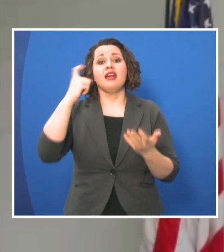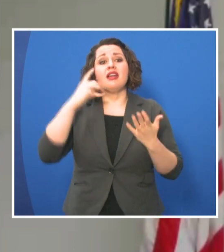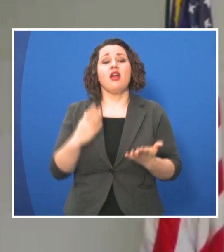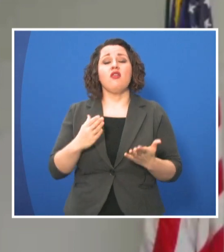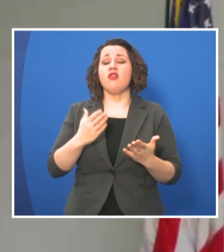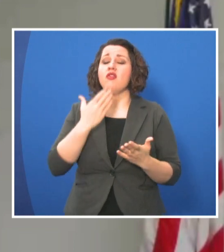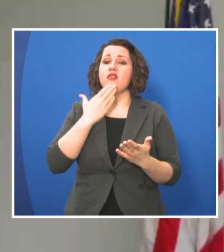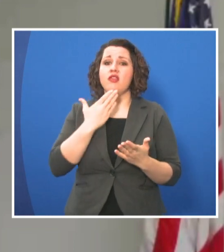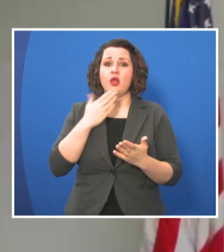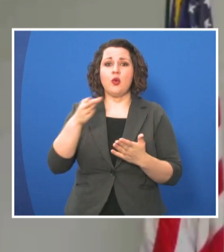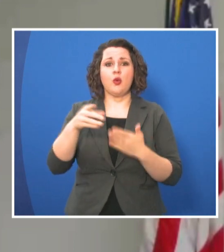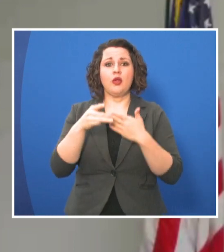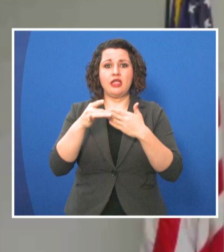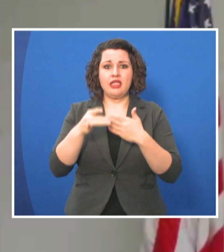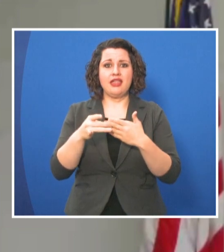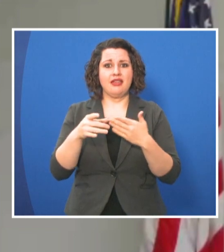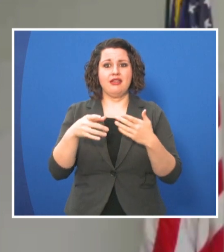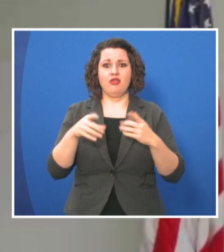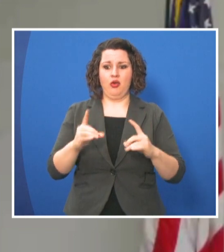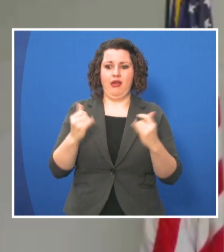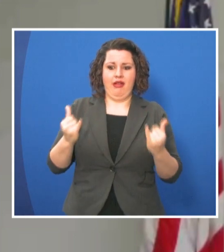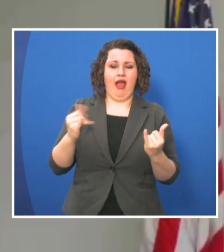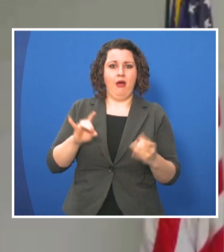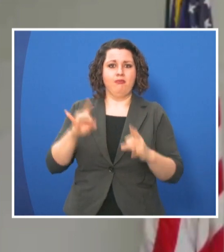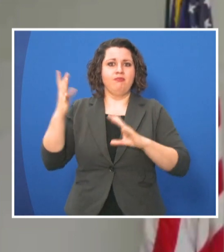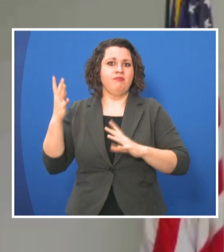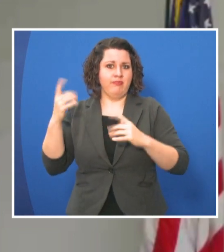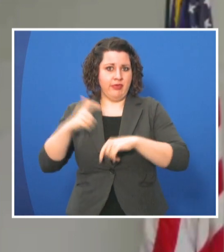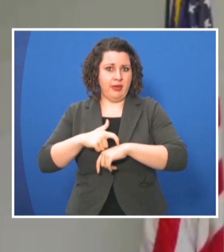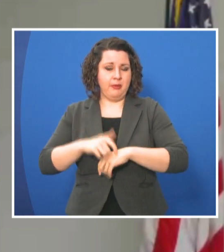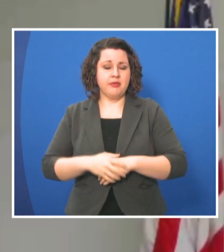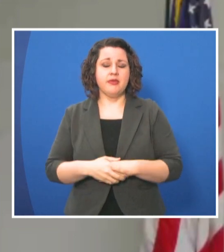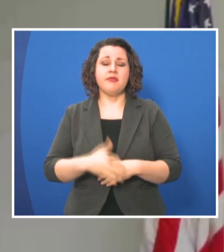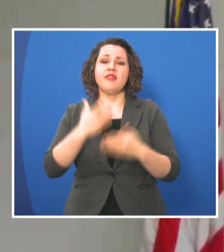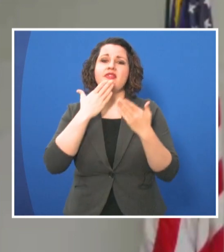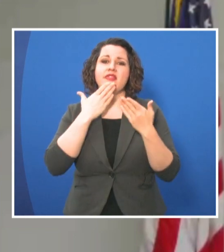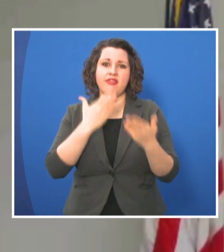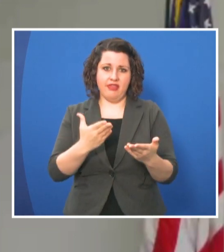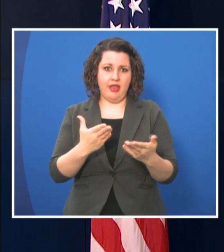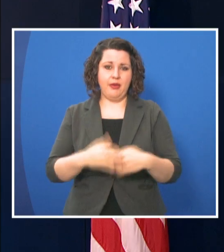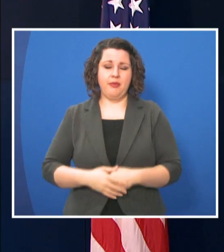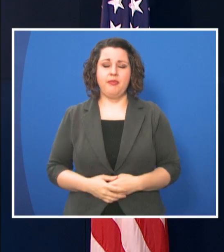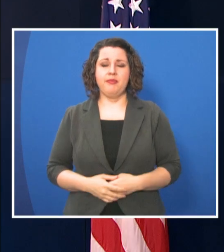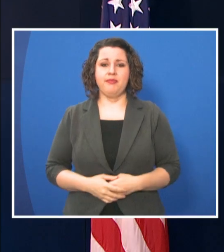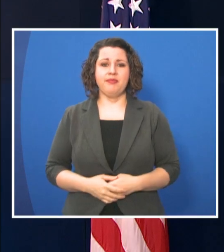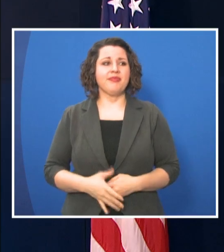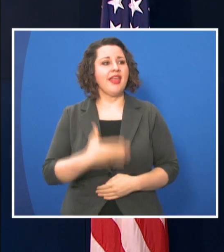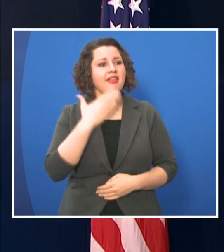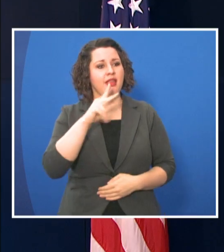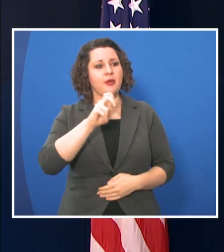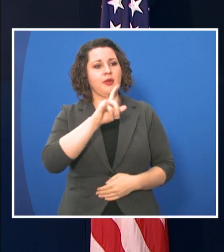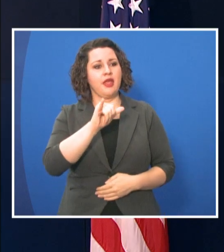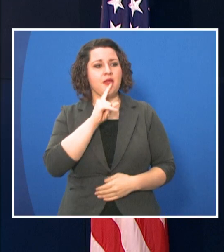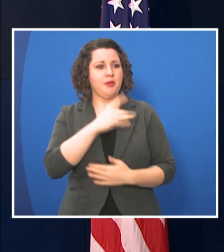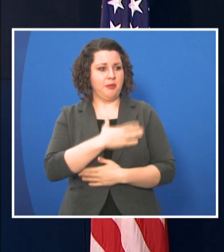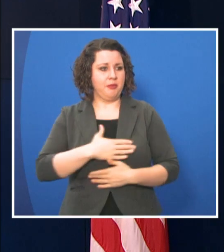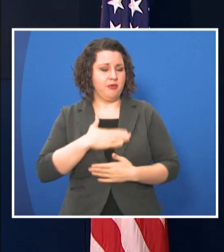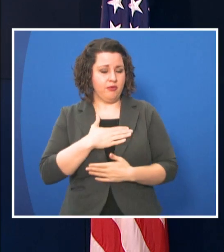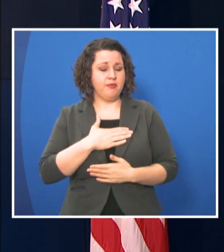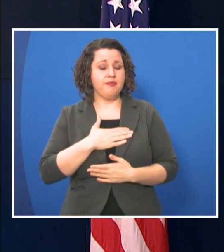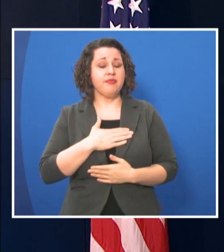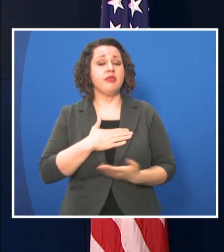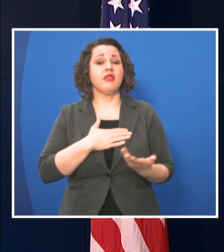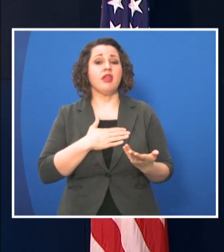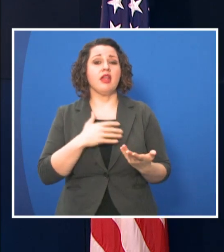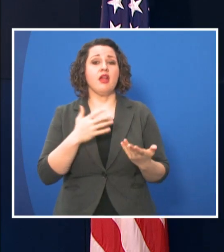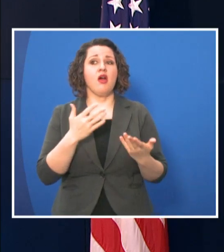thank you for your leadership during these uncertain and unprecedented times. Thanks for having me here today. Thanks, Kelly. I appreciate that very much. And as I